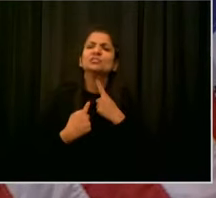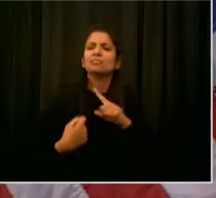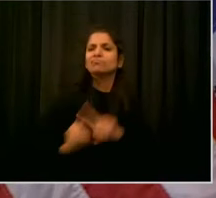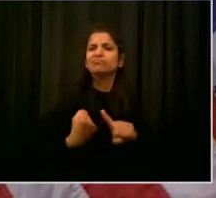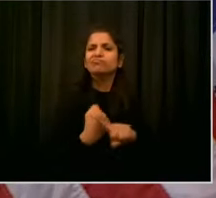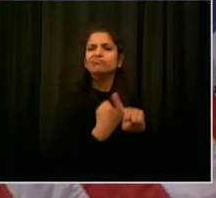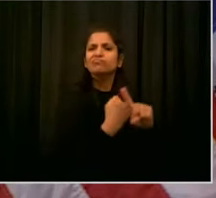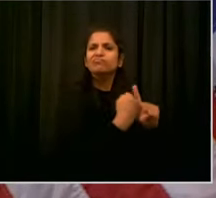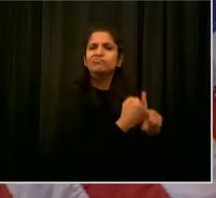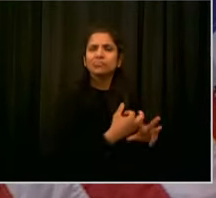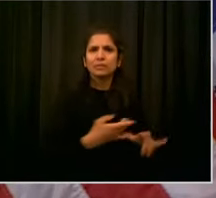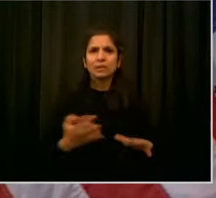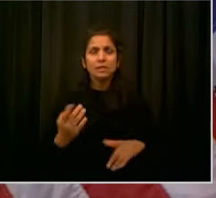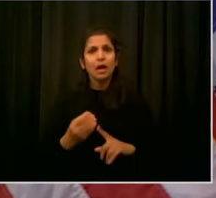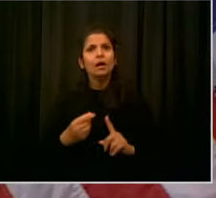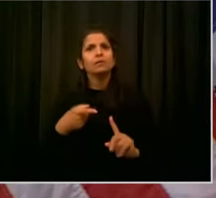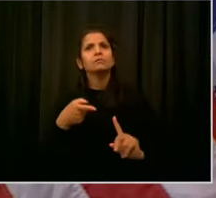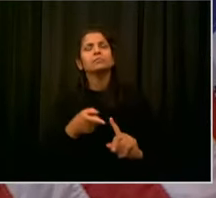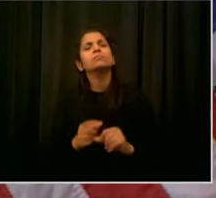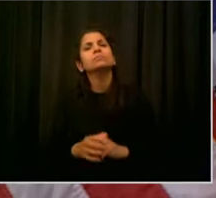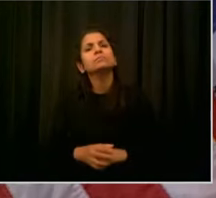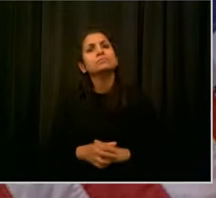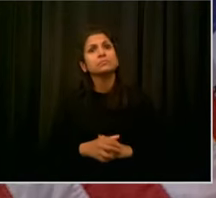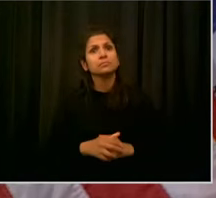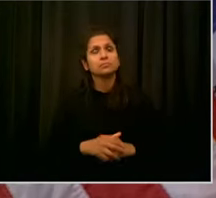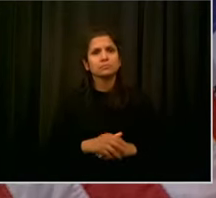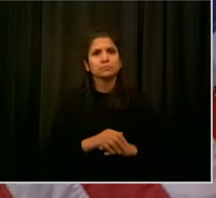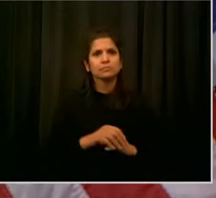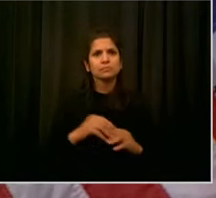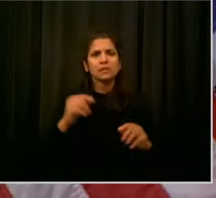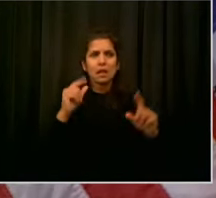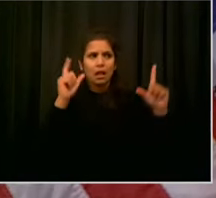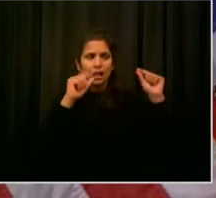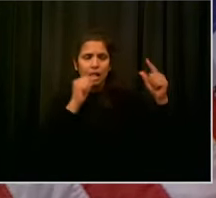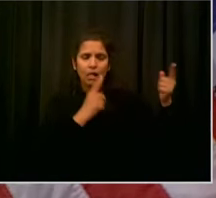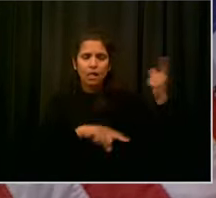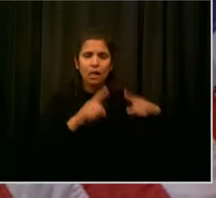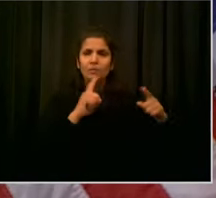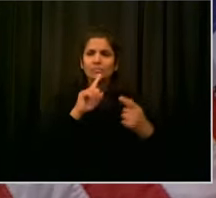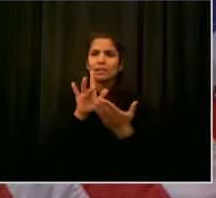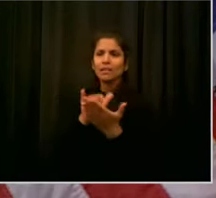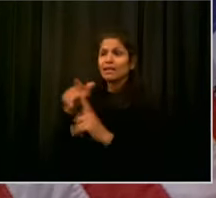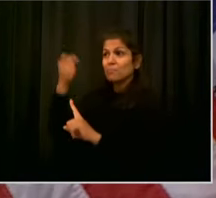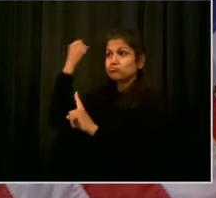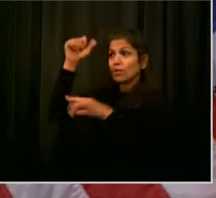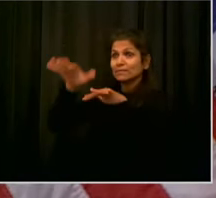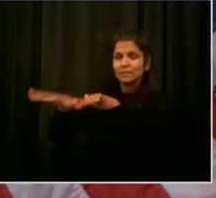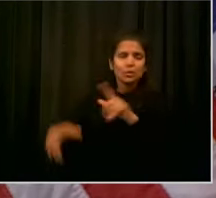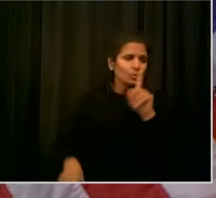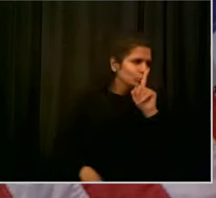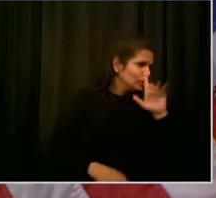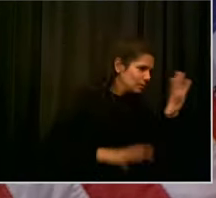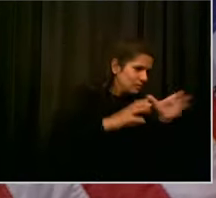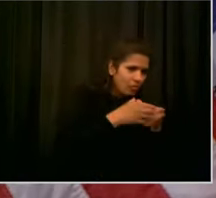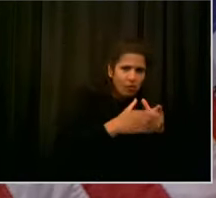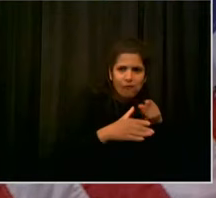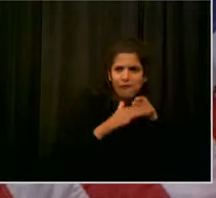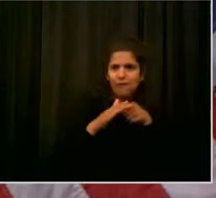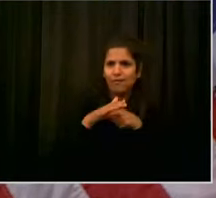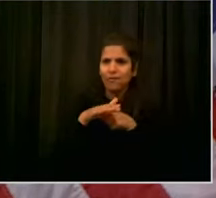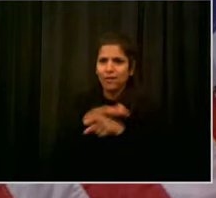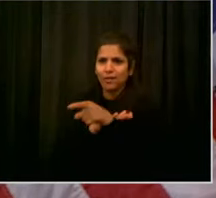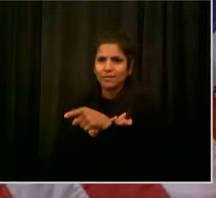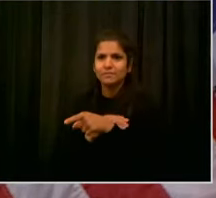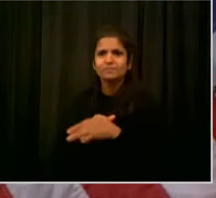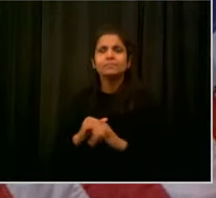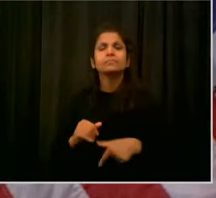politically motivated group with an ideology I cannot make any sense of that is trying to do violence and organizing it, has game